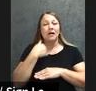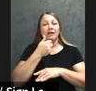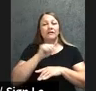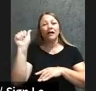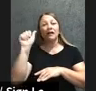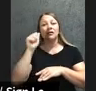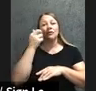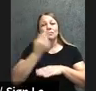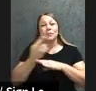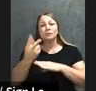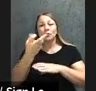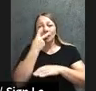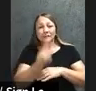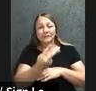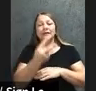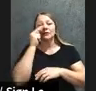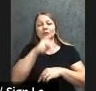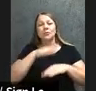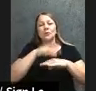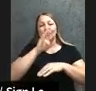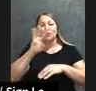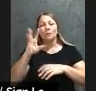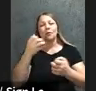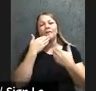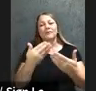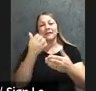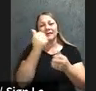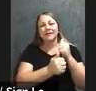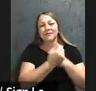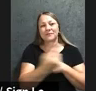helpful links. So thanks again, everyone.